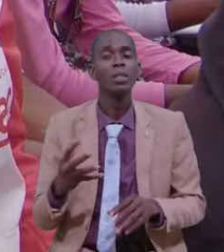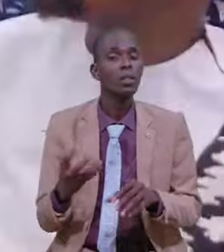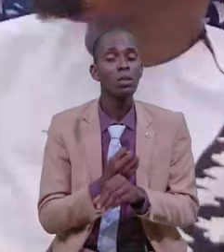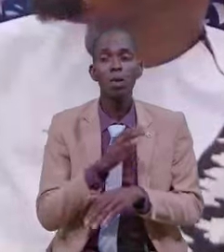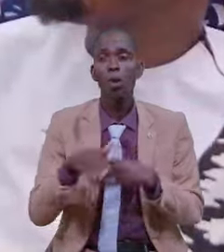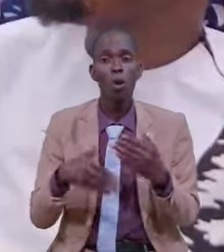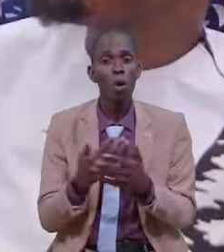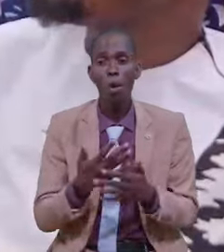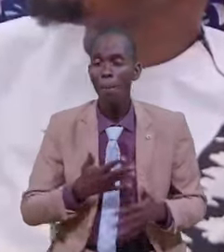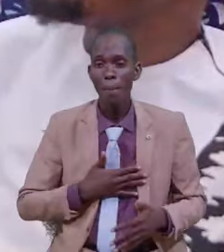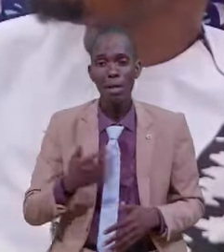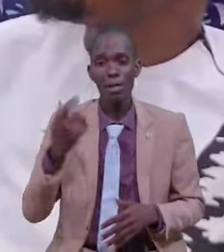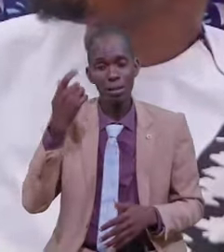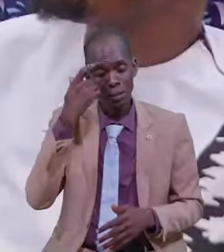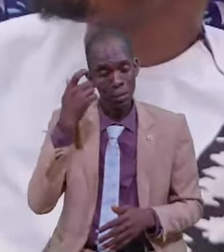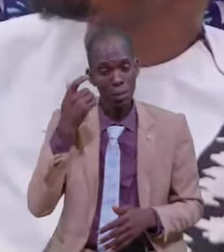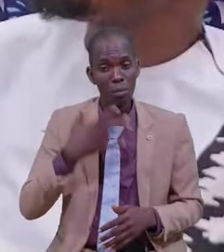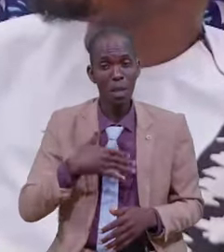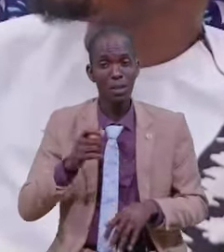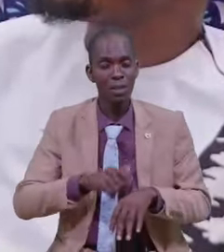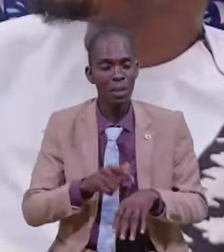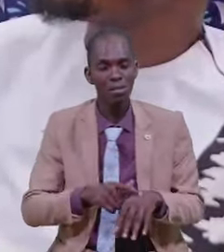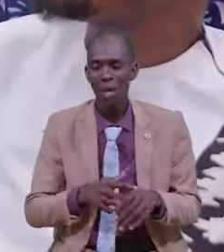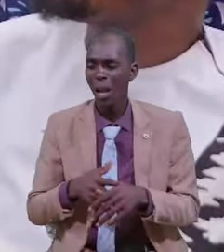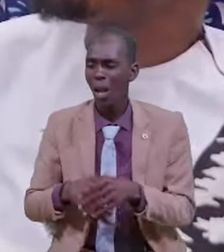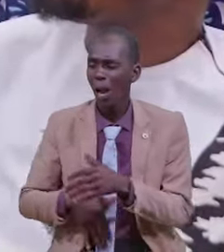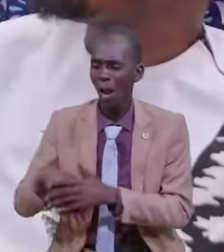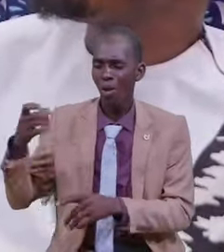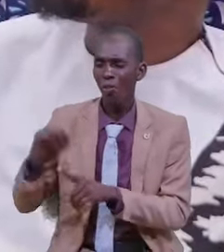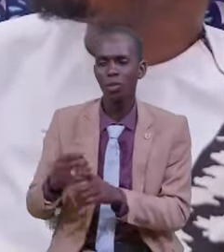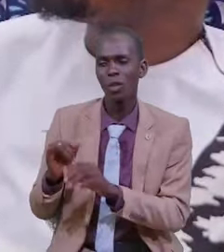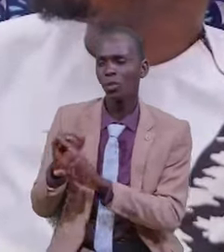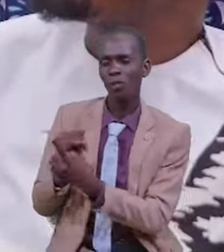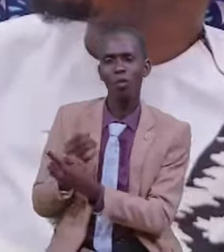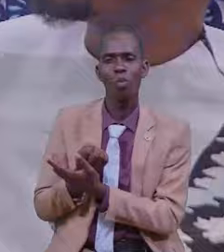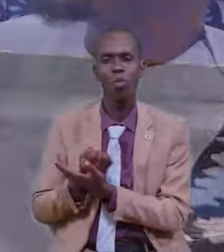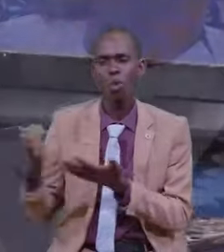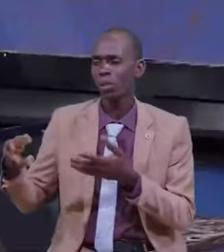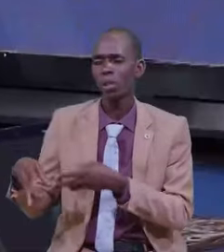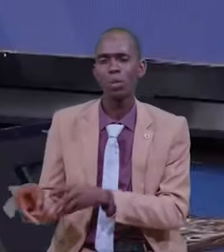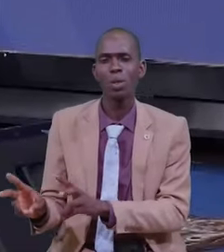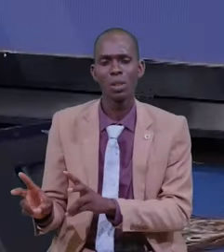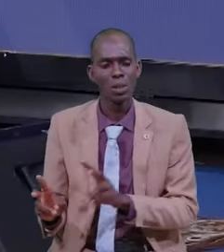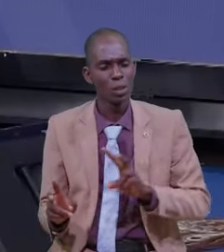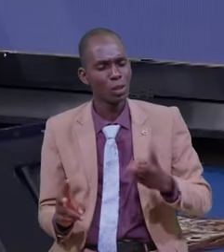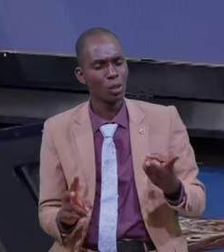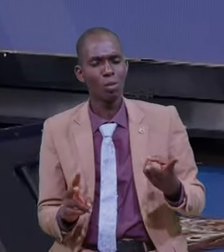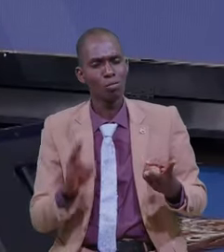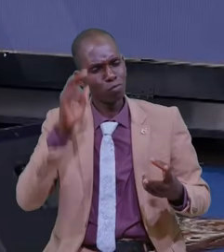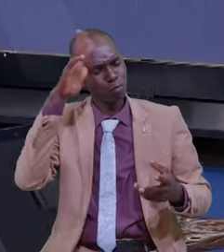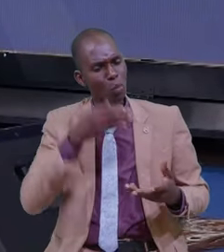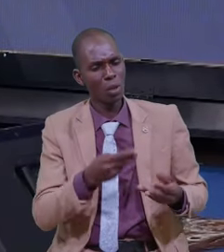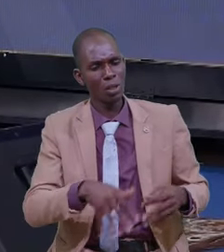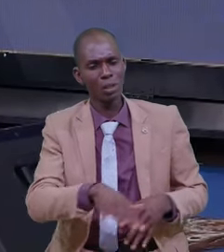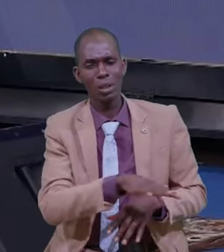time out of the useless wayside and the rocky ground and the